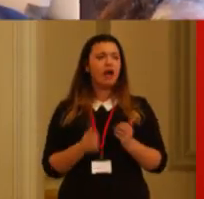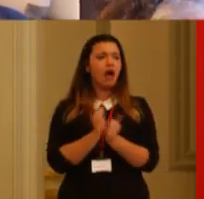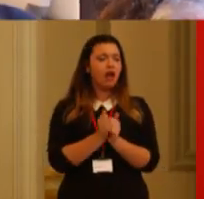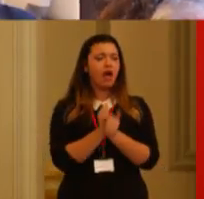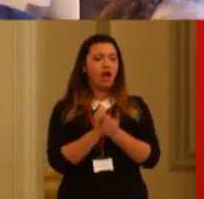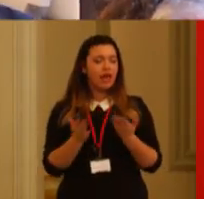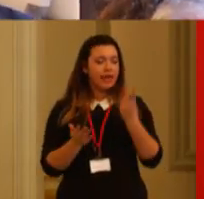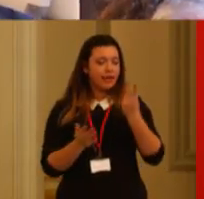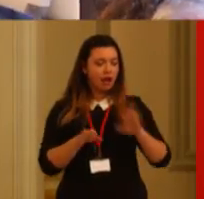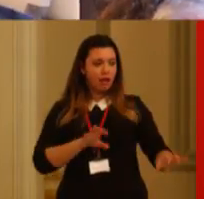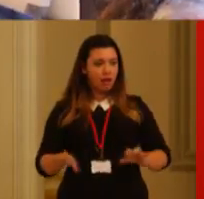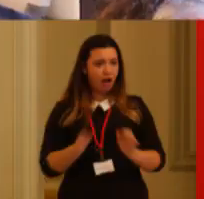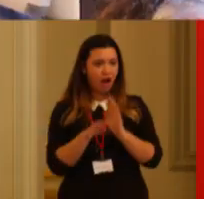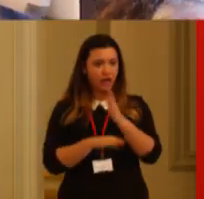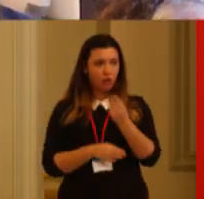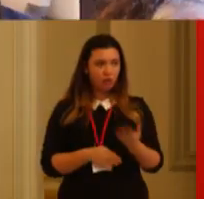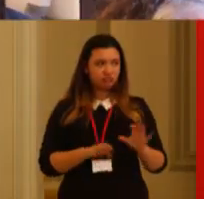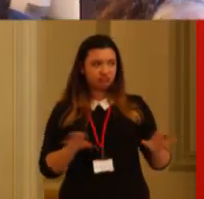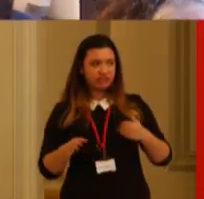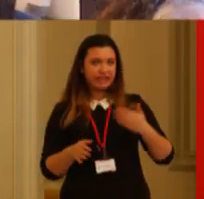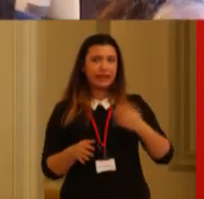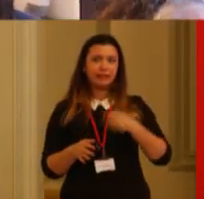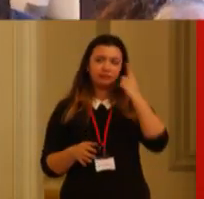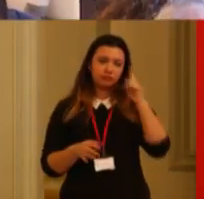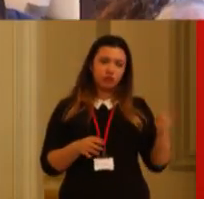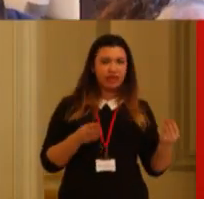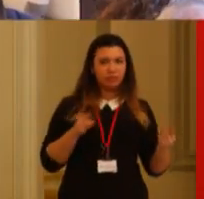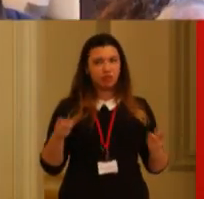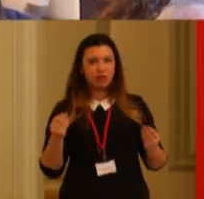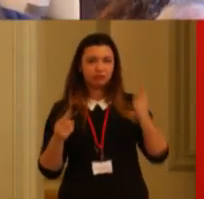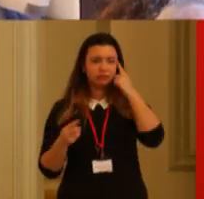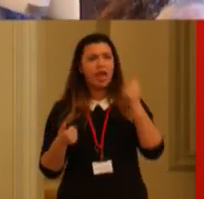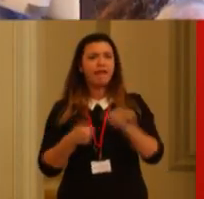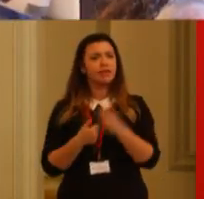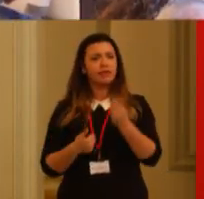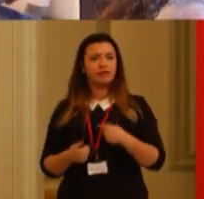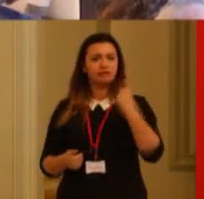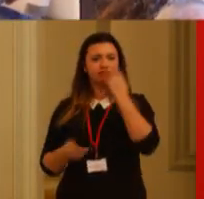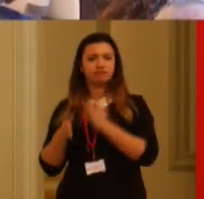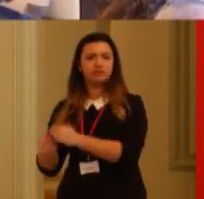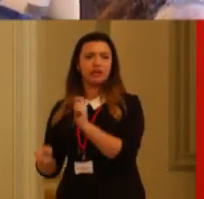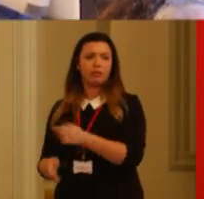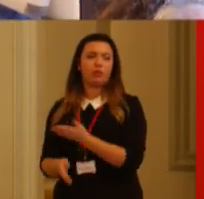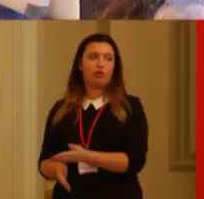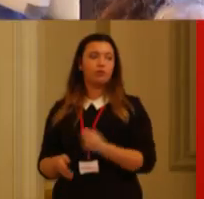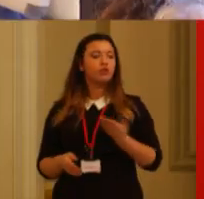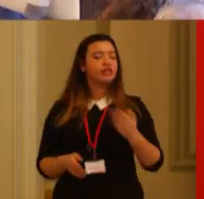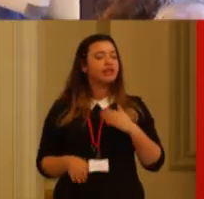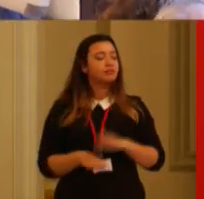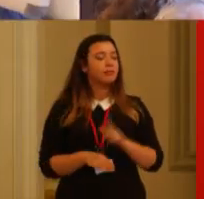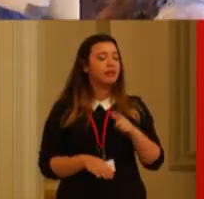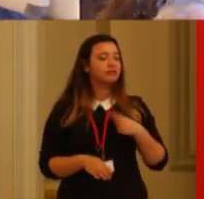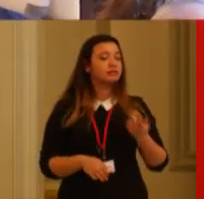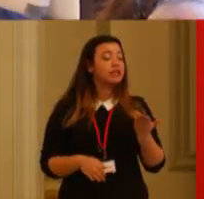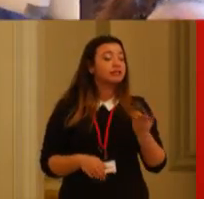from autocracy to democracy, if you were to compare the lifestyles in either home. So let's go ahead to the second round